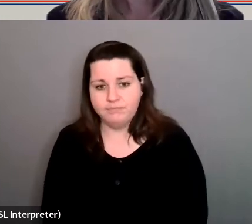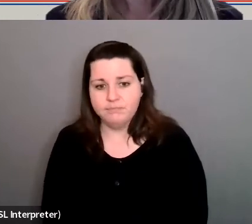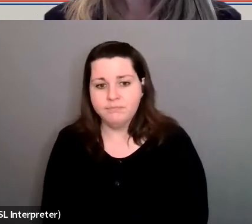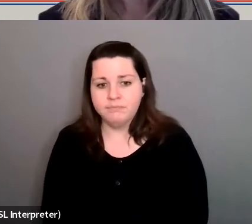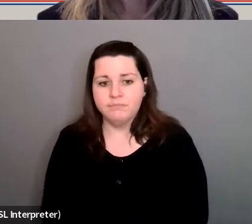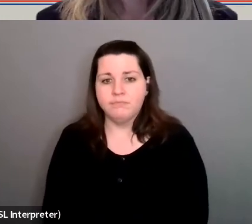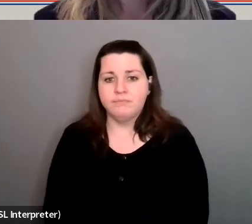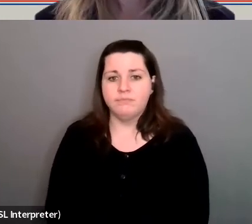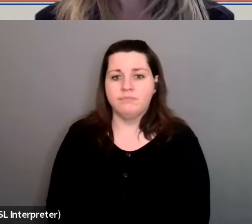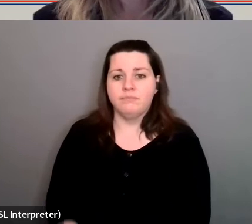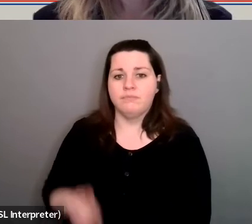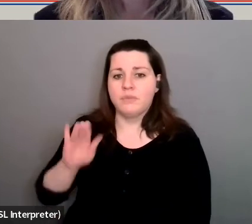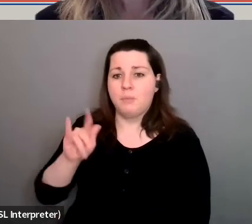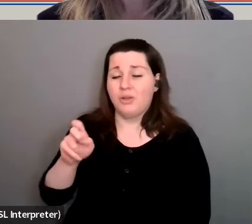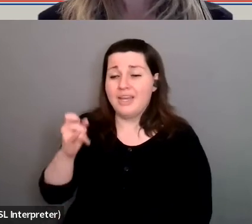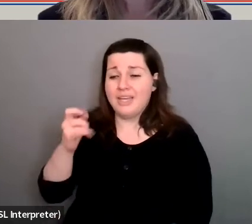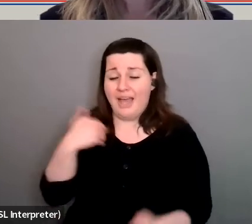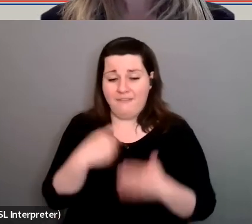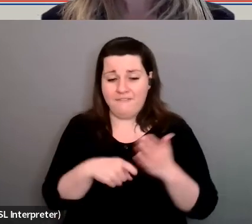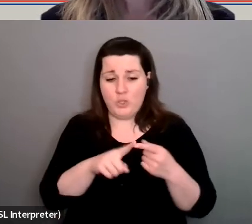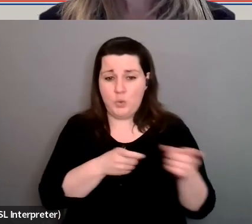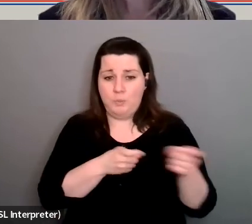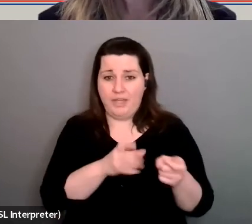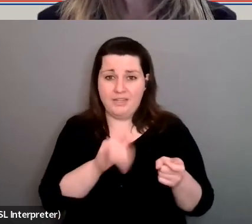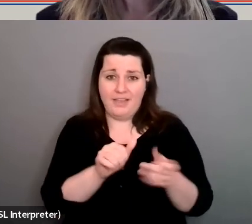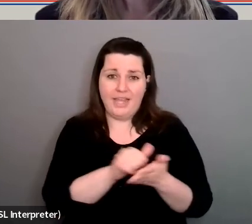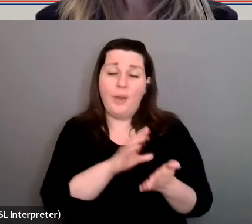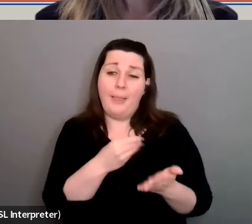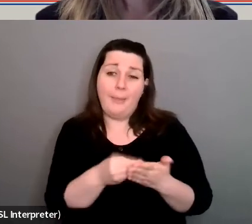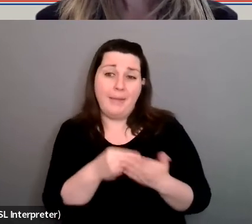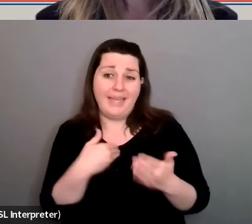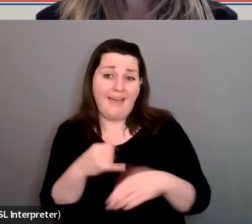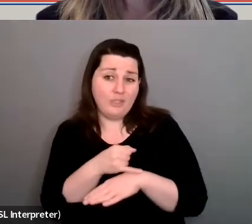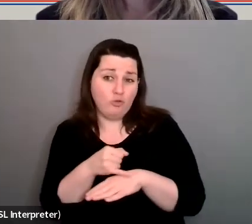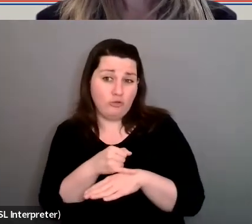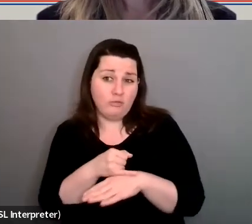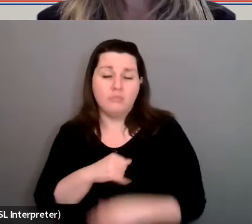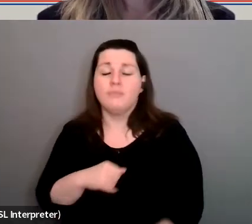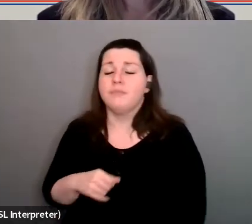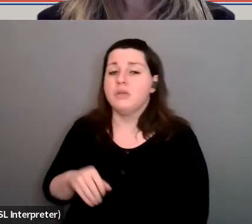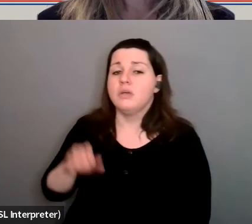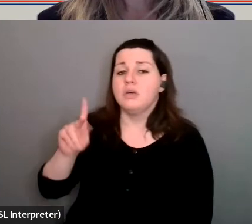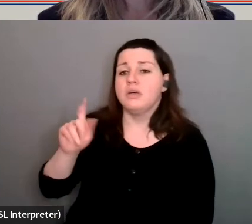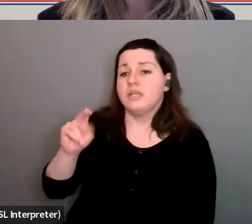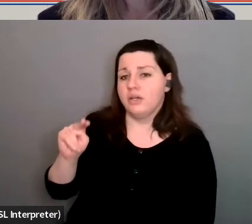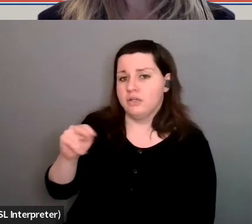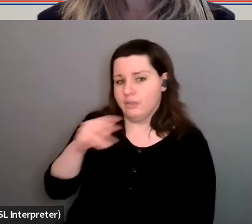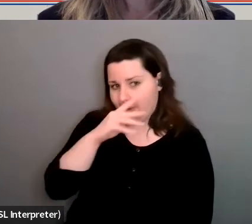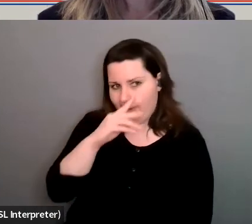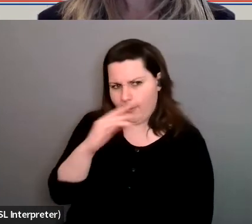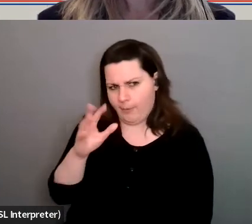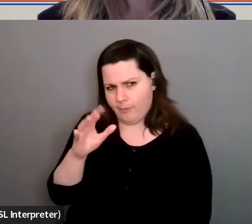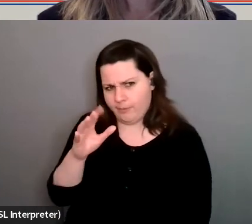fee to manage the account, and does the money draw interest? So when we looked at now I got to figure out which